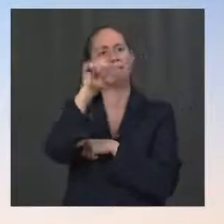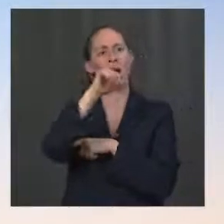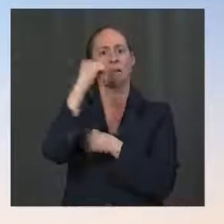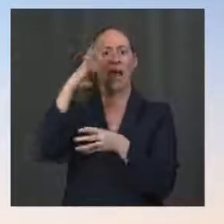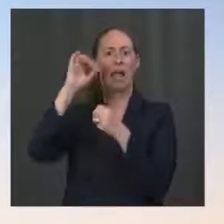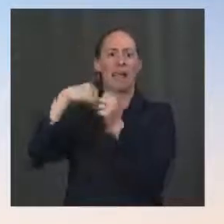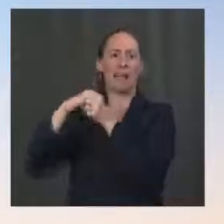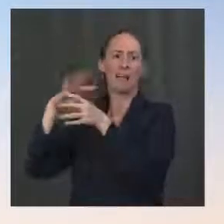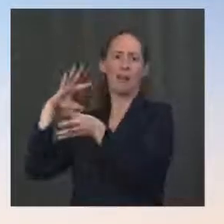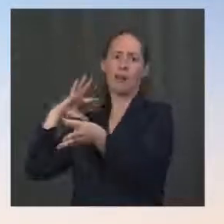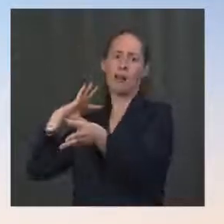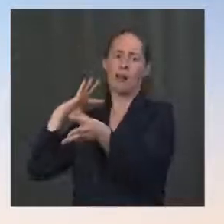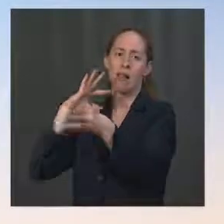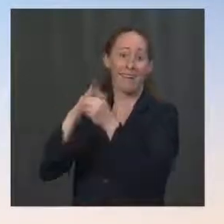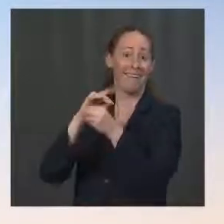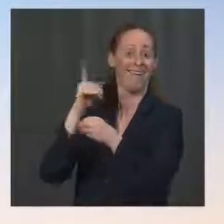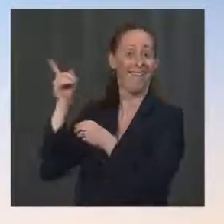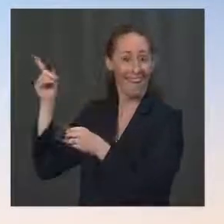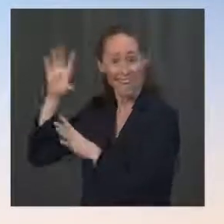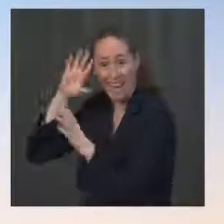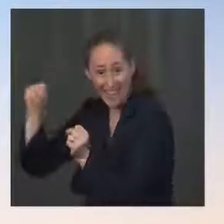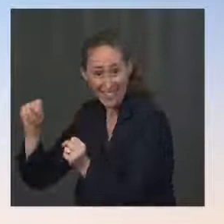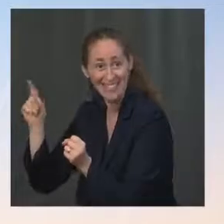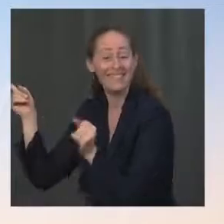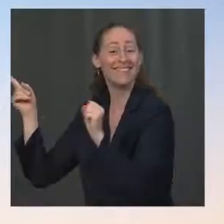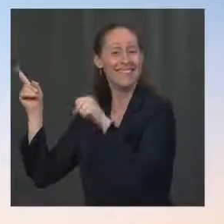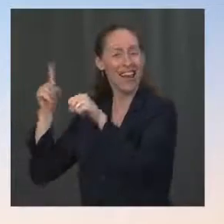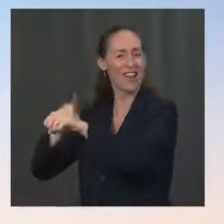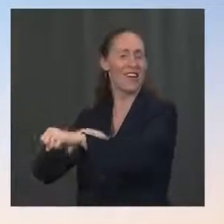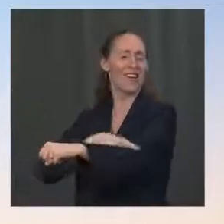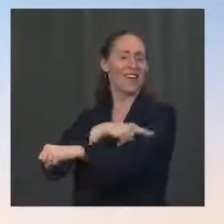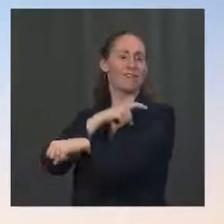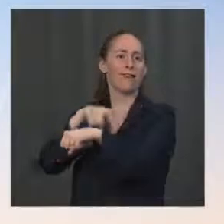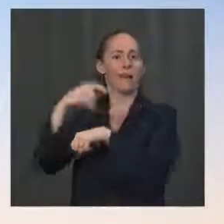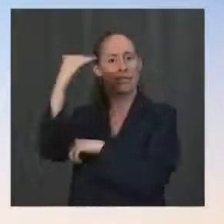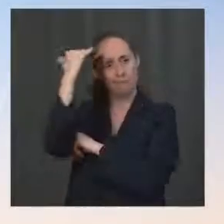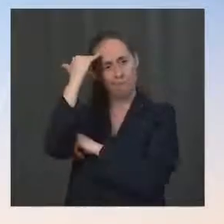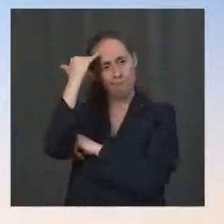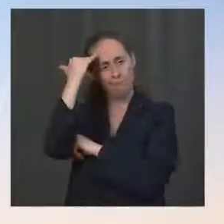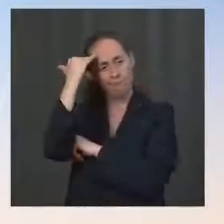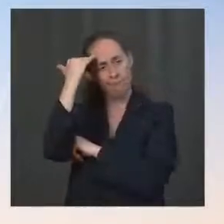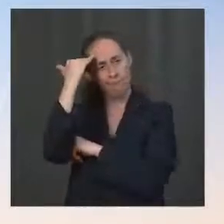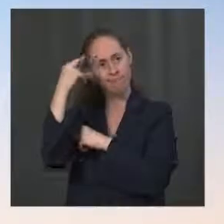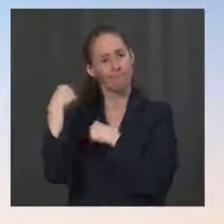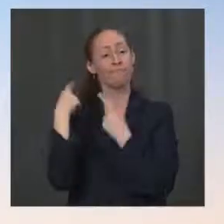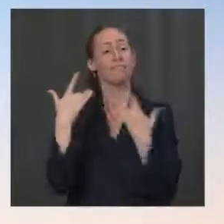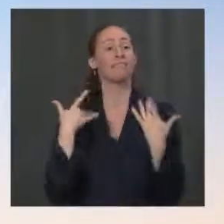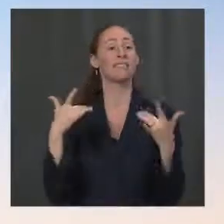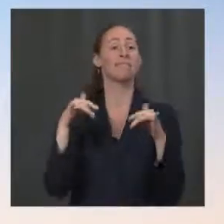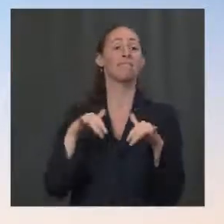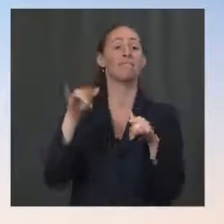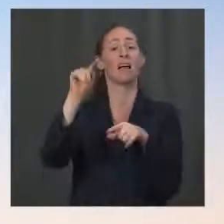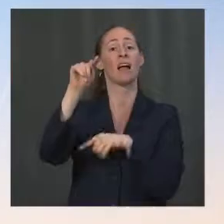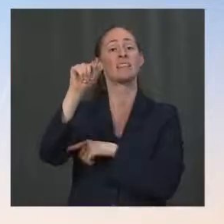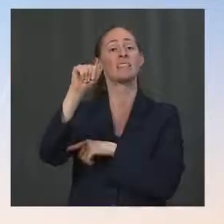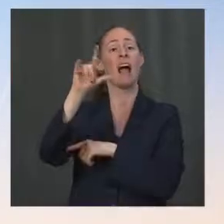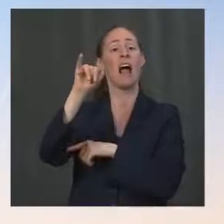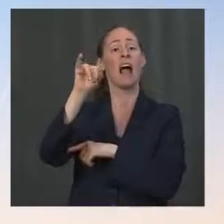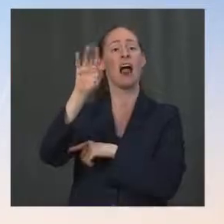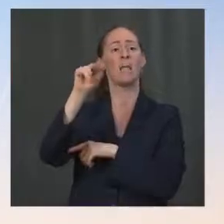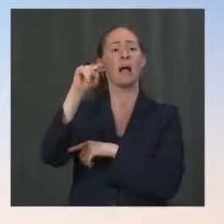president. Including the president. Most of that time, the Taliban was the sworn enemy. I mean, it was the enemy against whom we